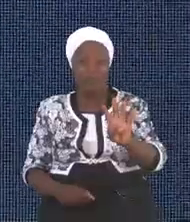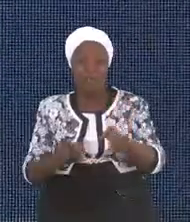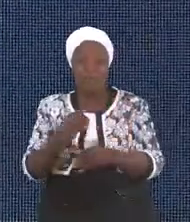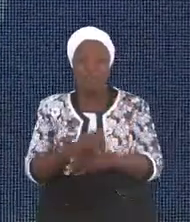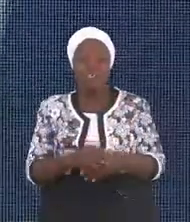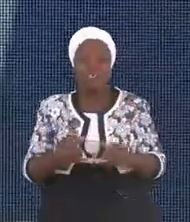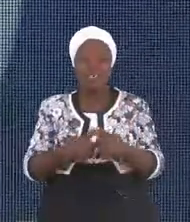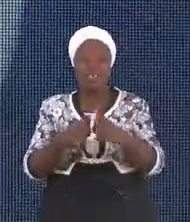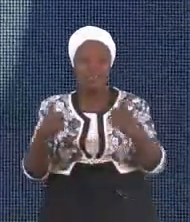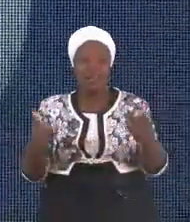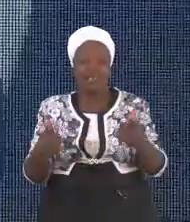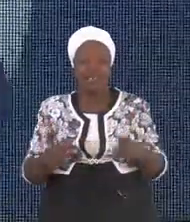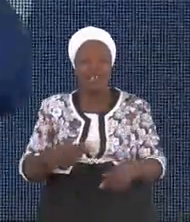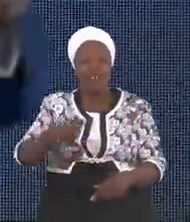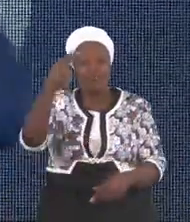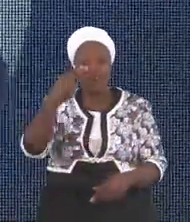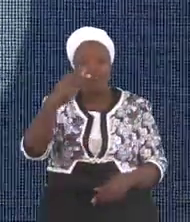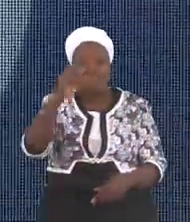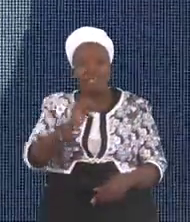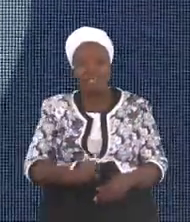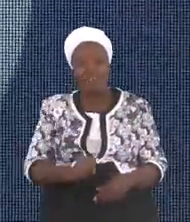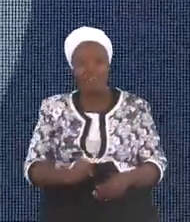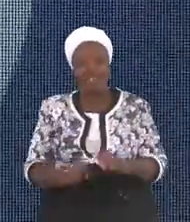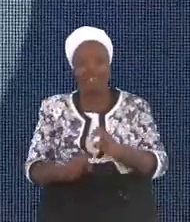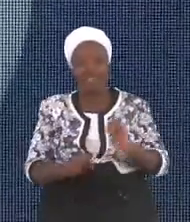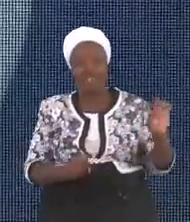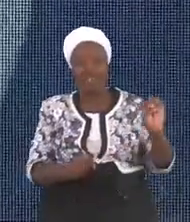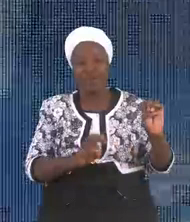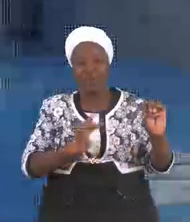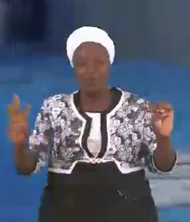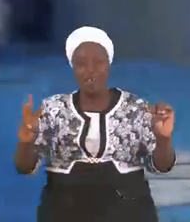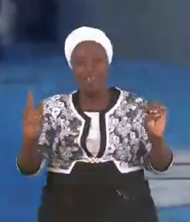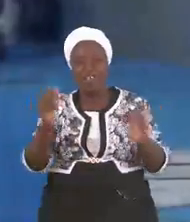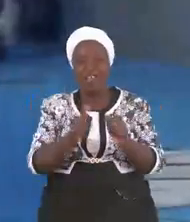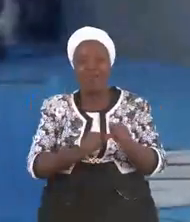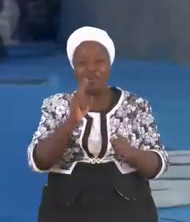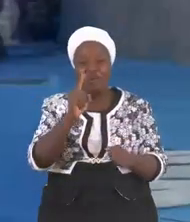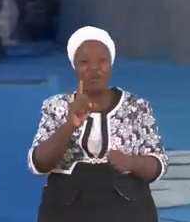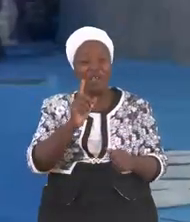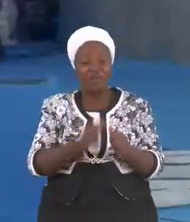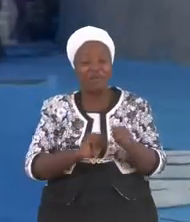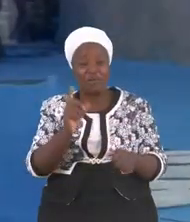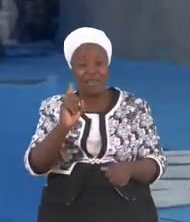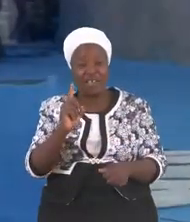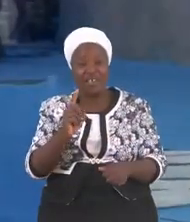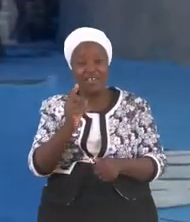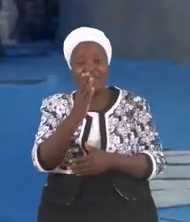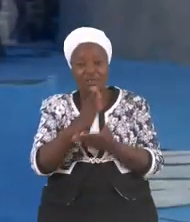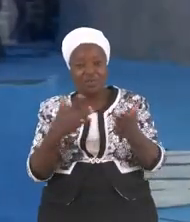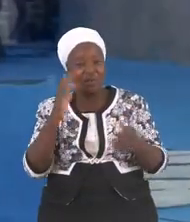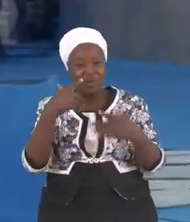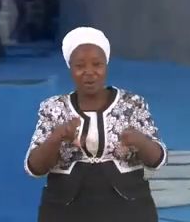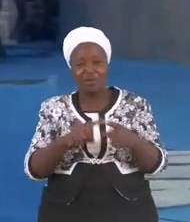North, south, east, west, everyone, something will happen to you. And